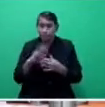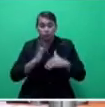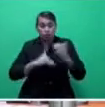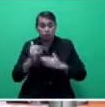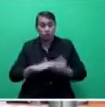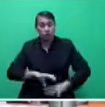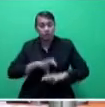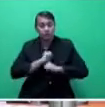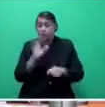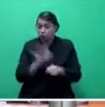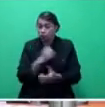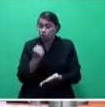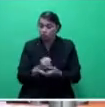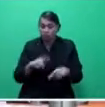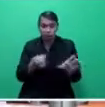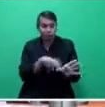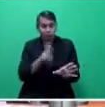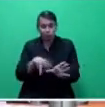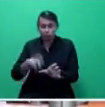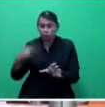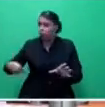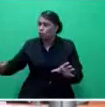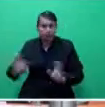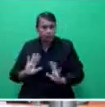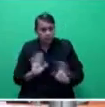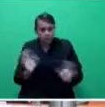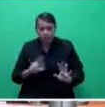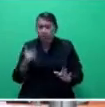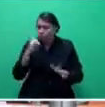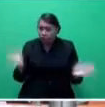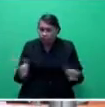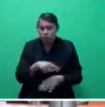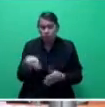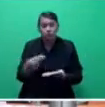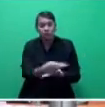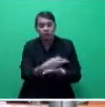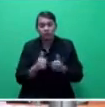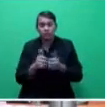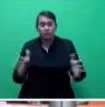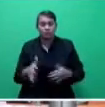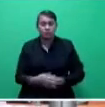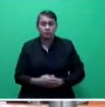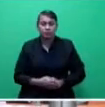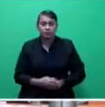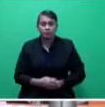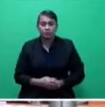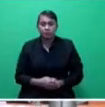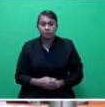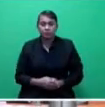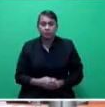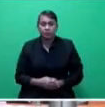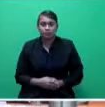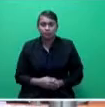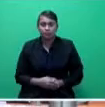protracted unemployment and be able to get our revenue levels up much quicker. Thank you, Mr. Speaker. I thank the